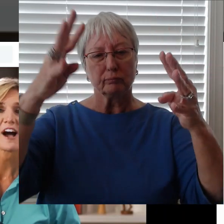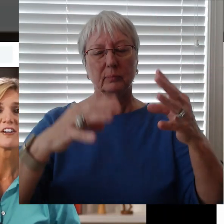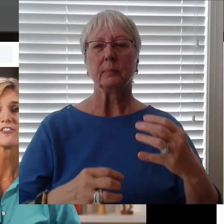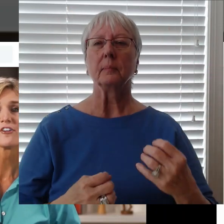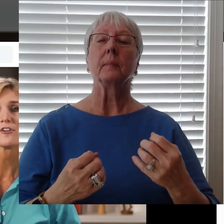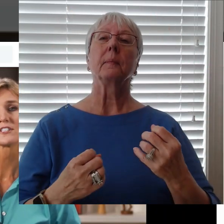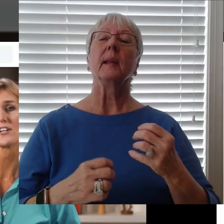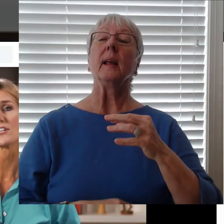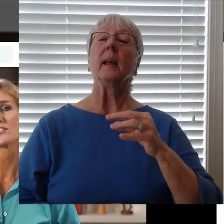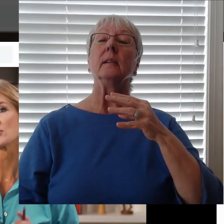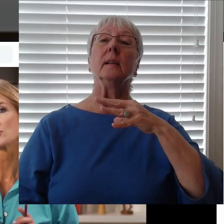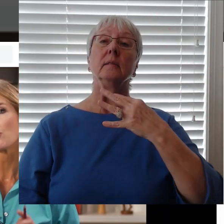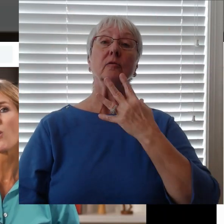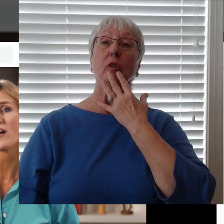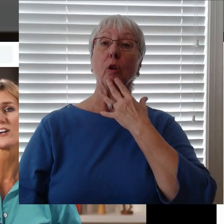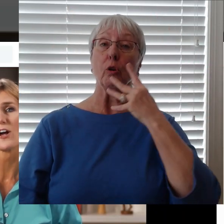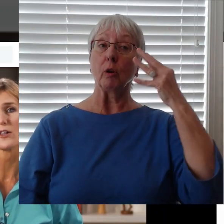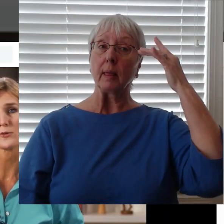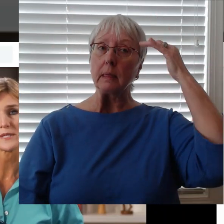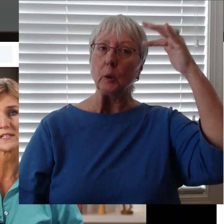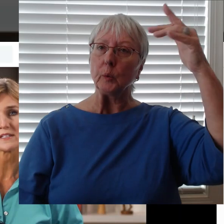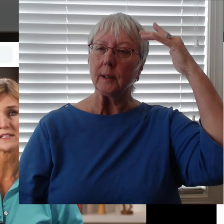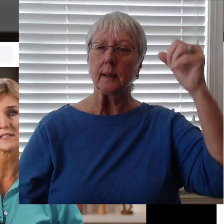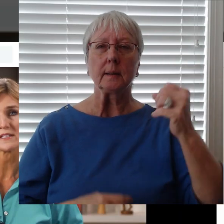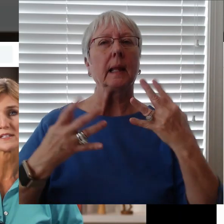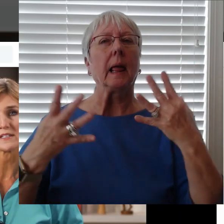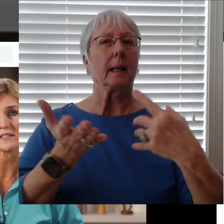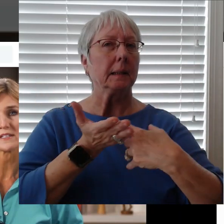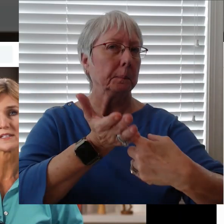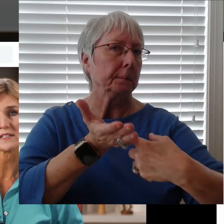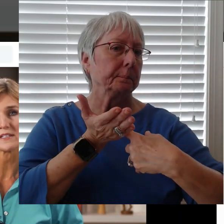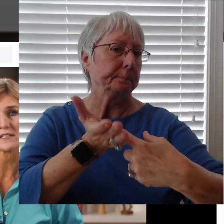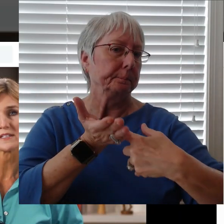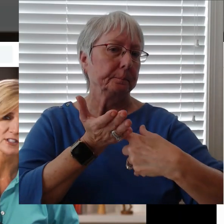But I'll focus on just one color wheel that presents the colors